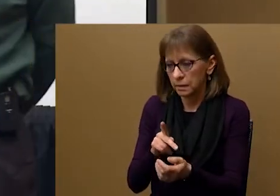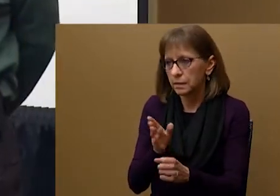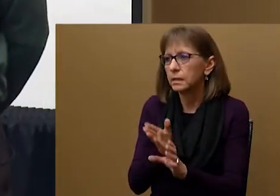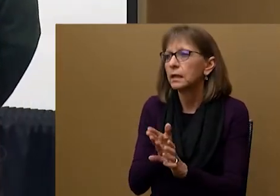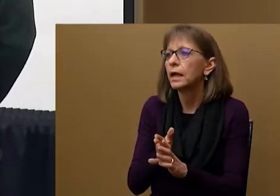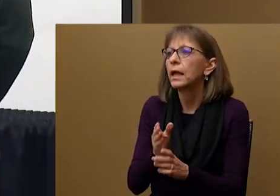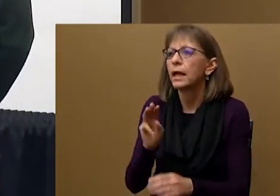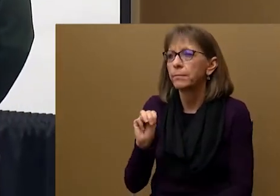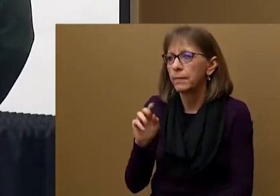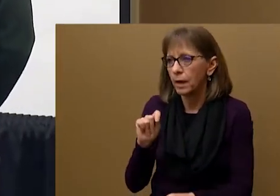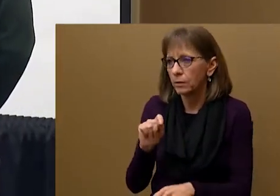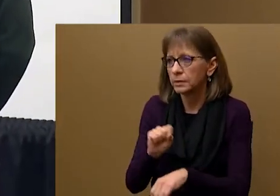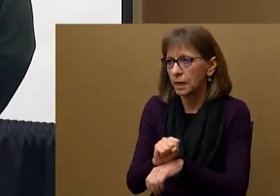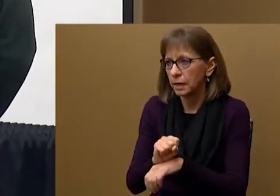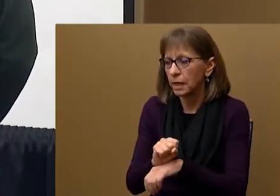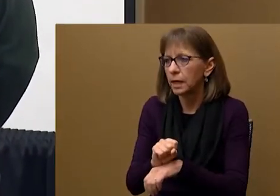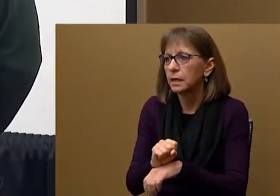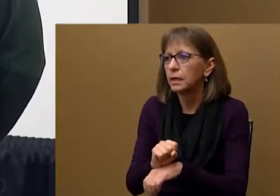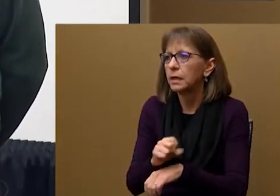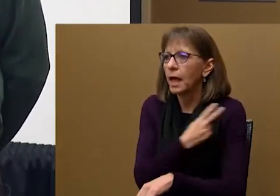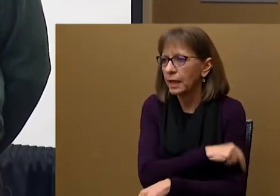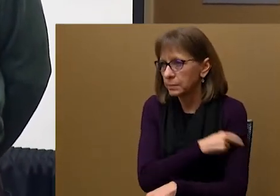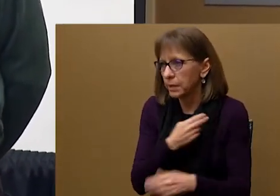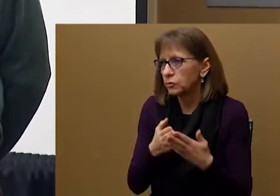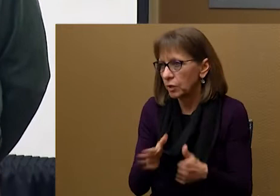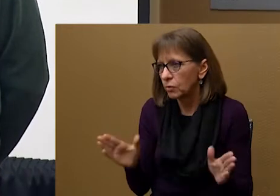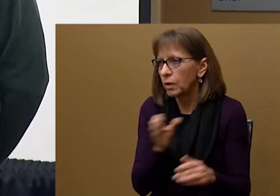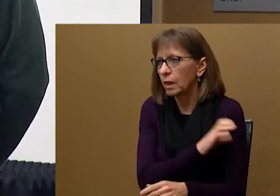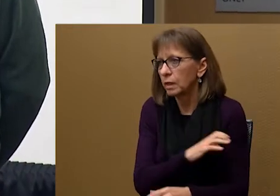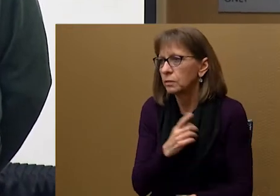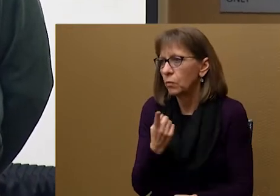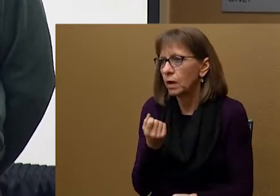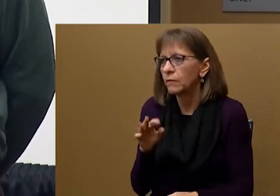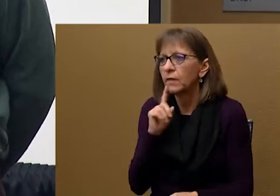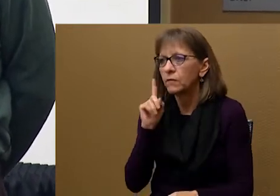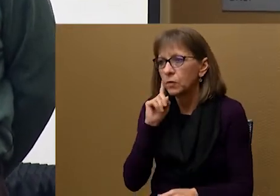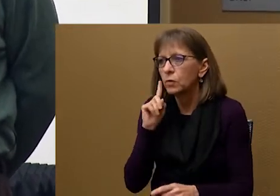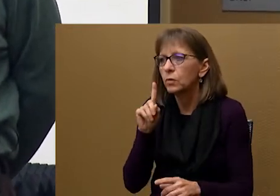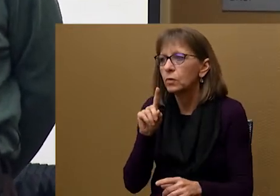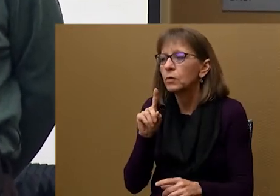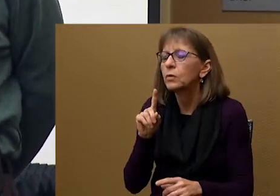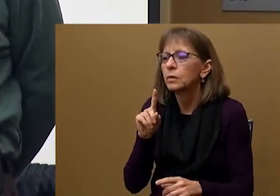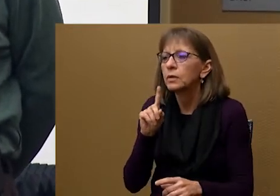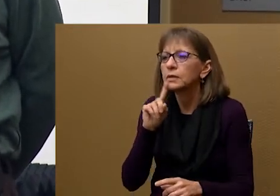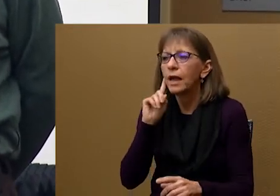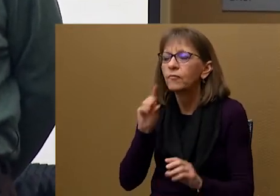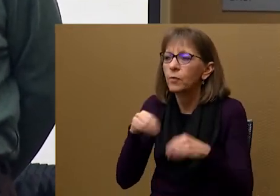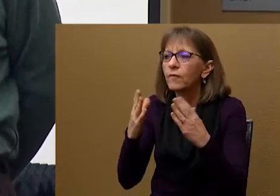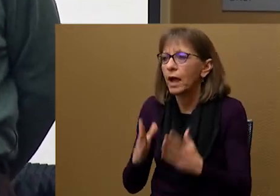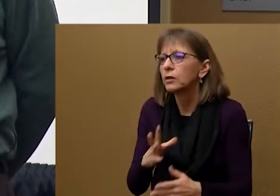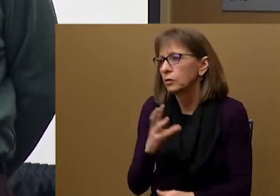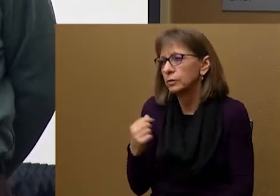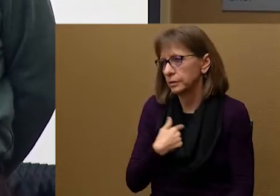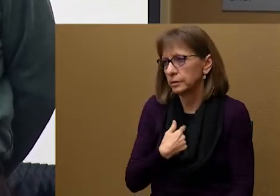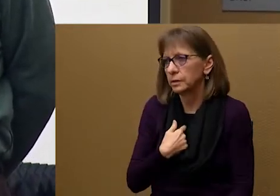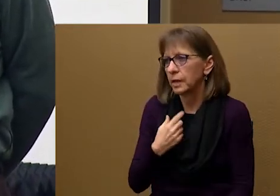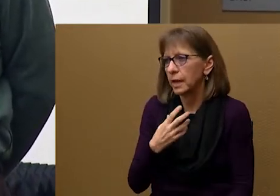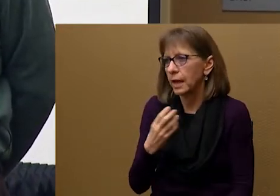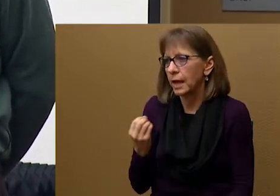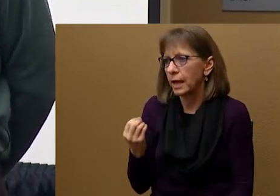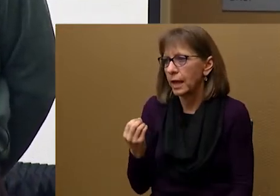Okay, the psychotherapy in general in hospitals and clinics throughout Illinois,